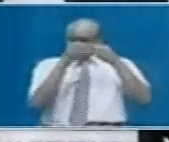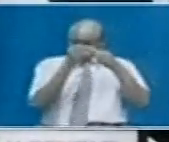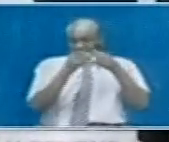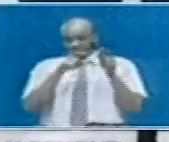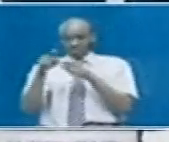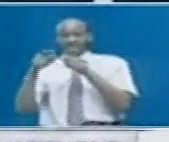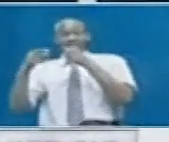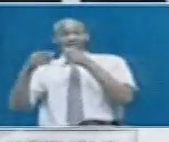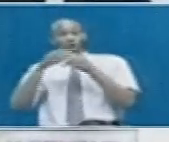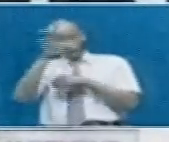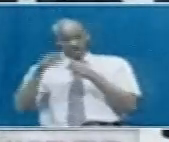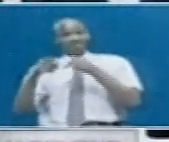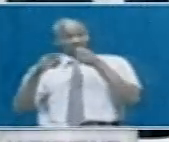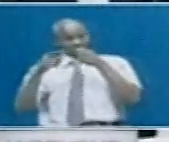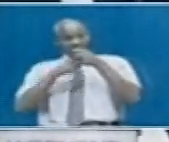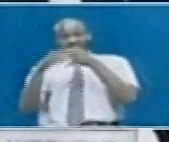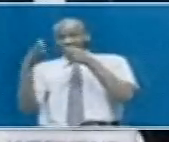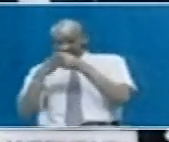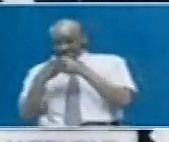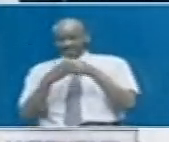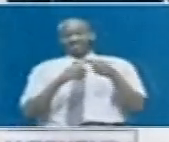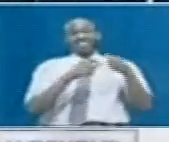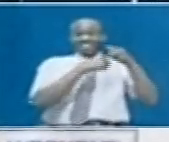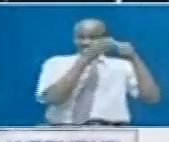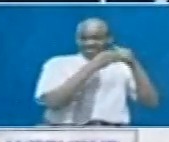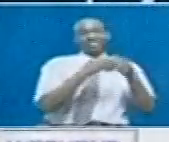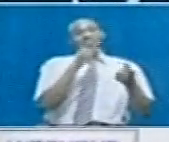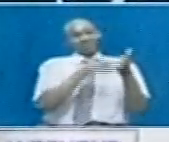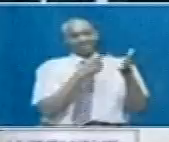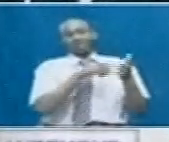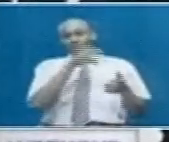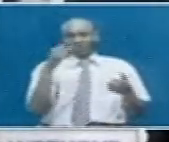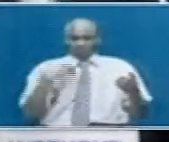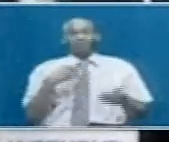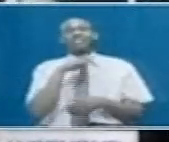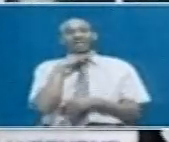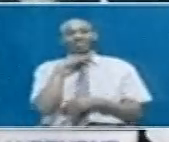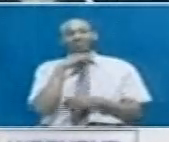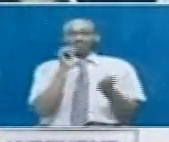69 Kamba men from the original 70 were found guilty and sentenced to death.